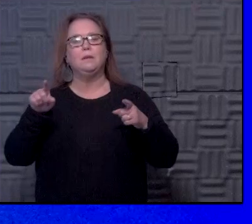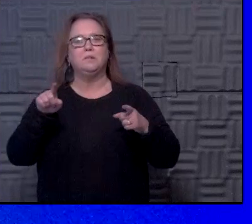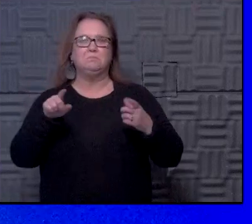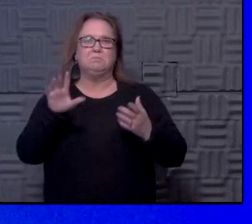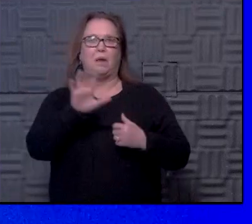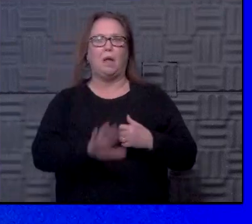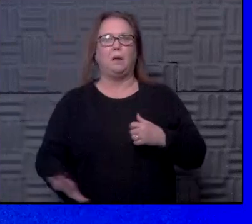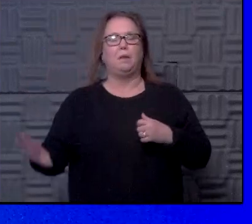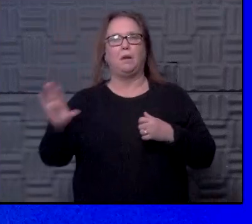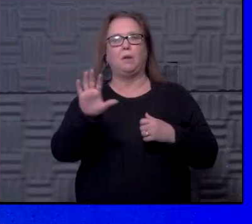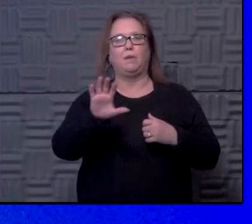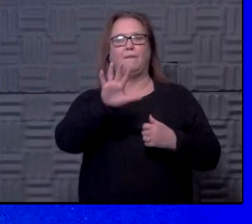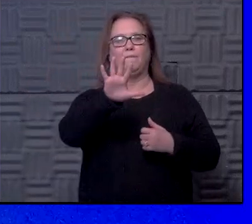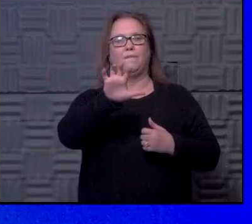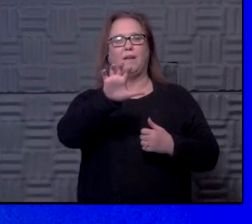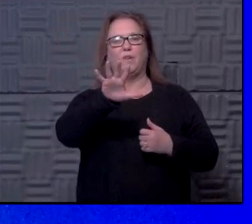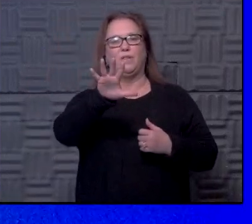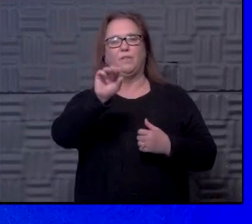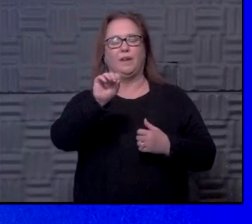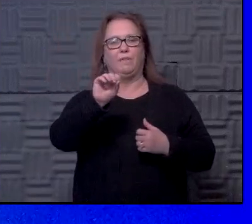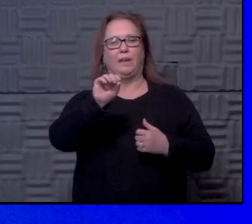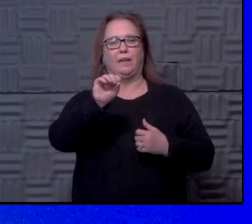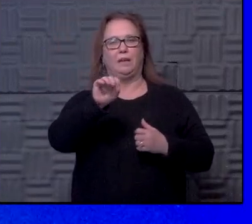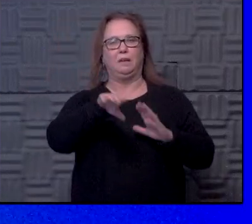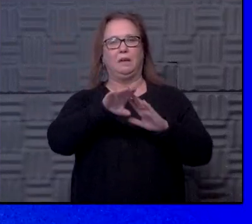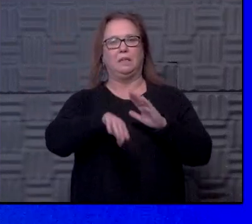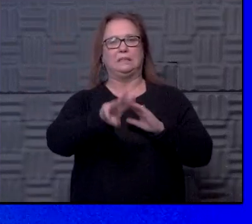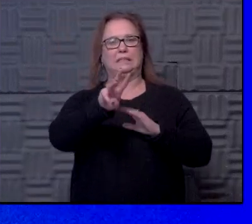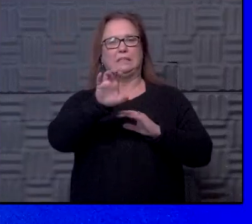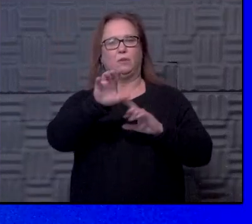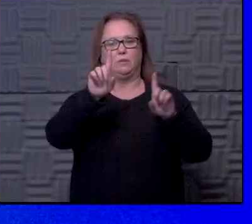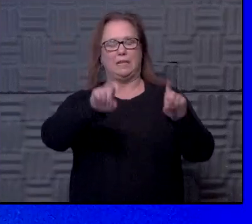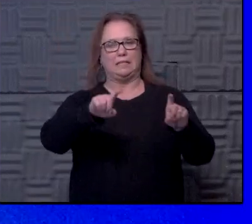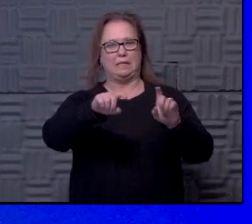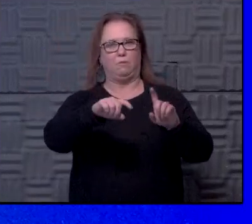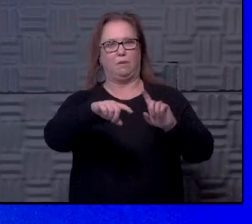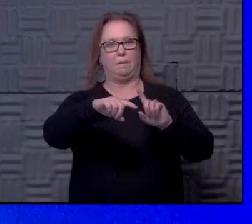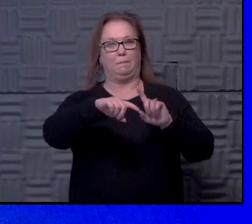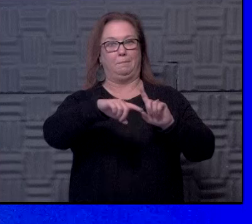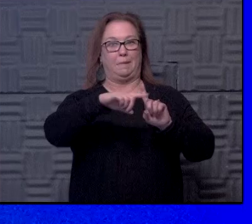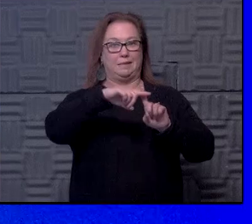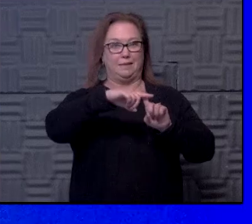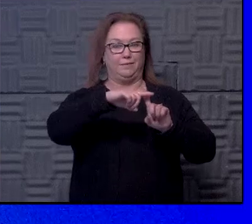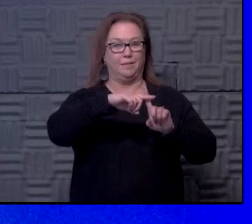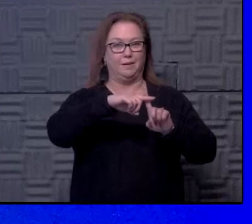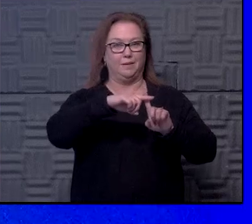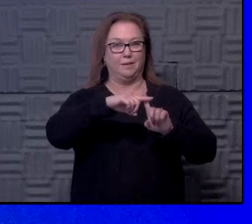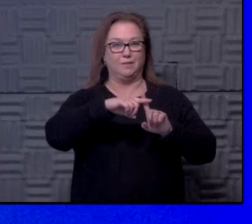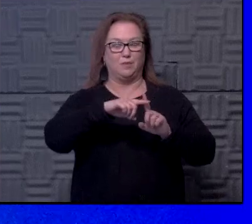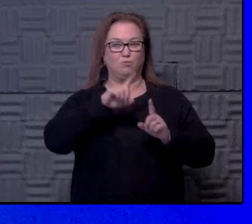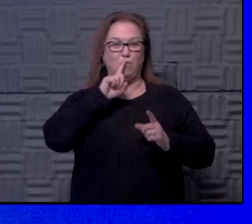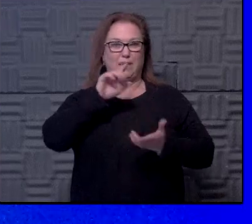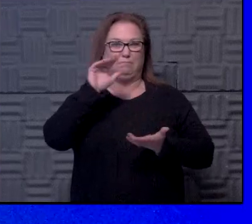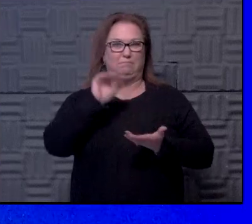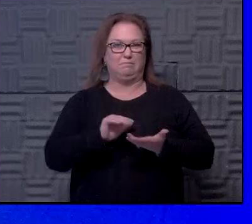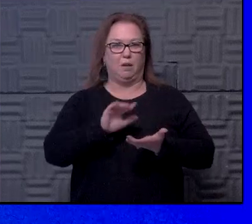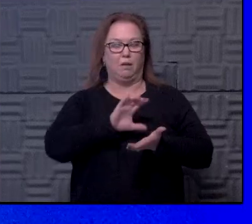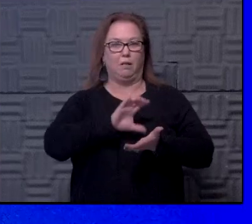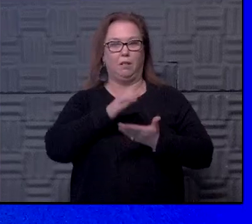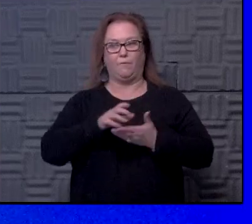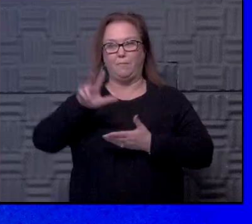about 550 or so, just under 600 tests, I think, that were positive. So that's an extremely small number when you think